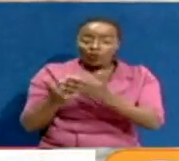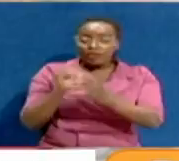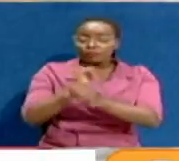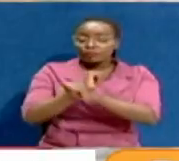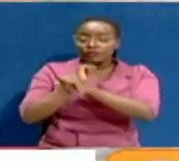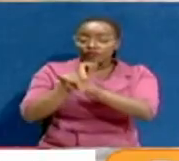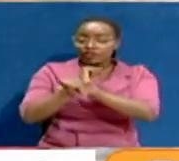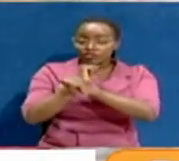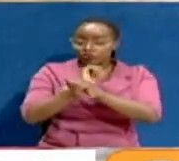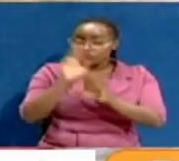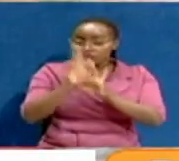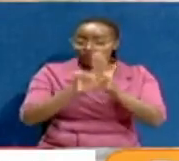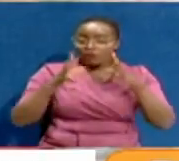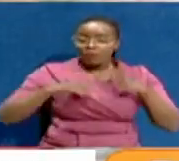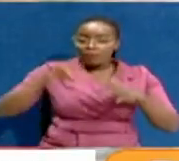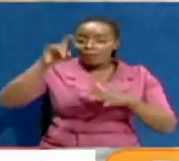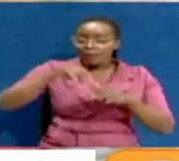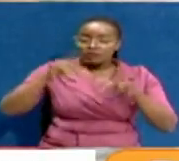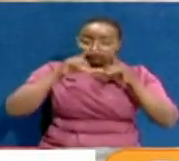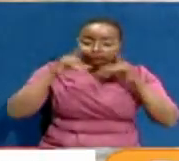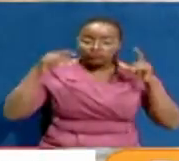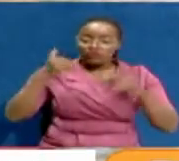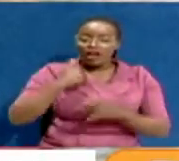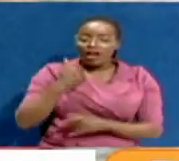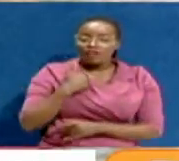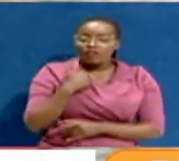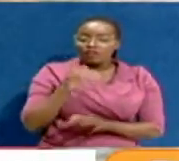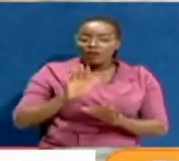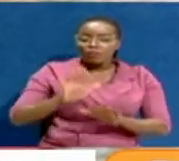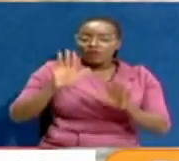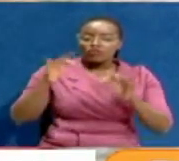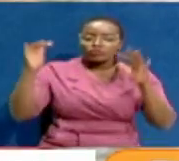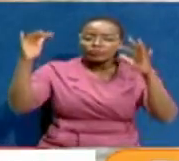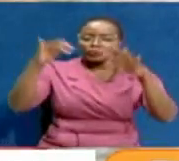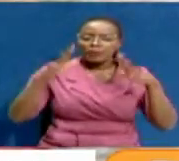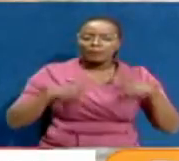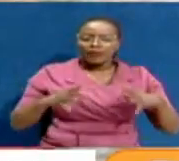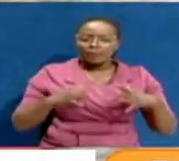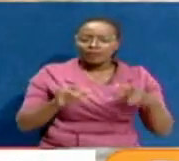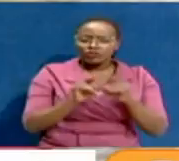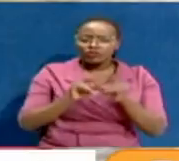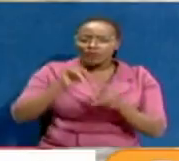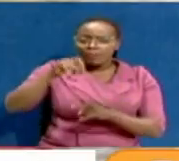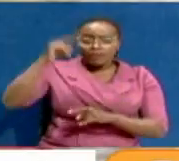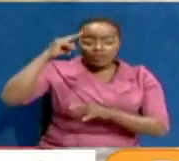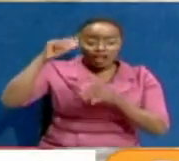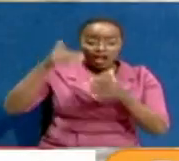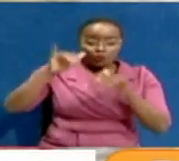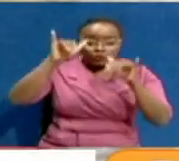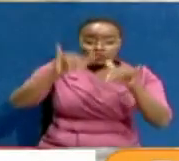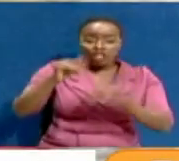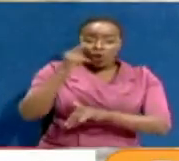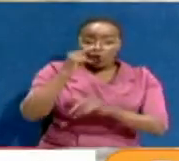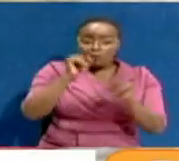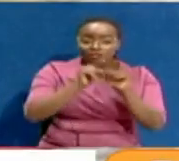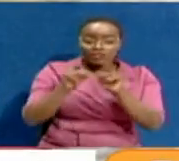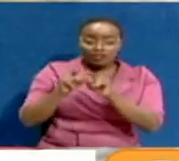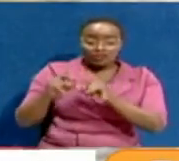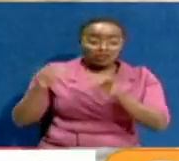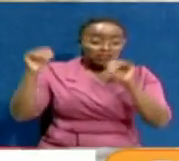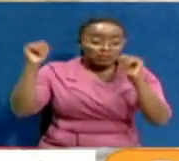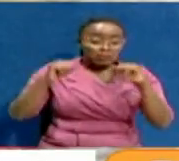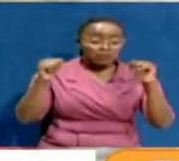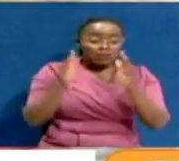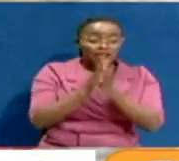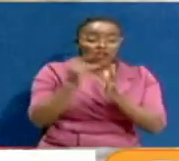measures. So people must wear masks. We must avoid gatherings. We must think about staying home as much as